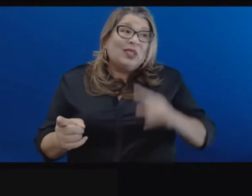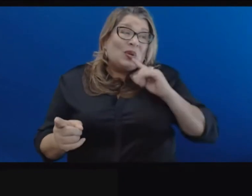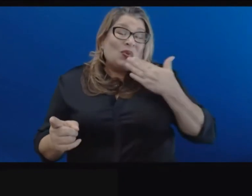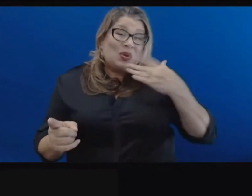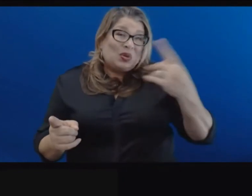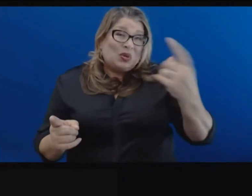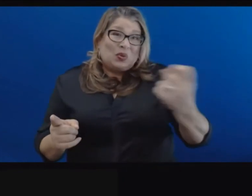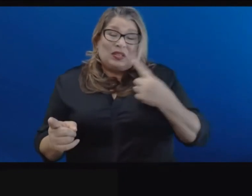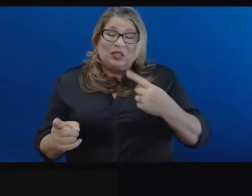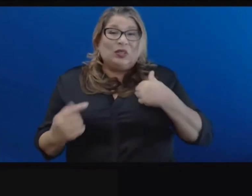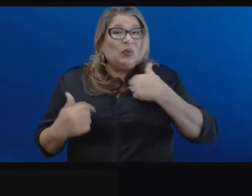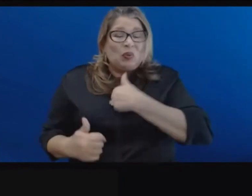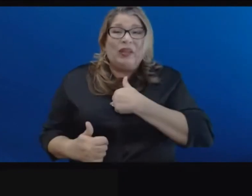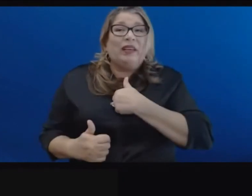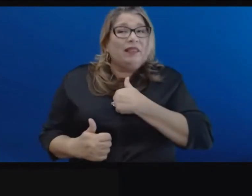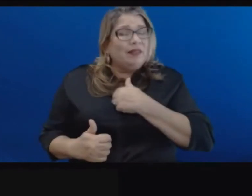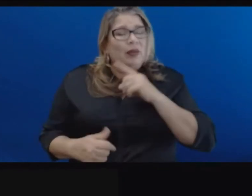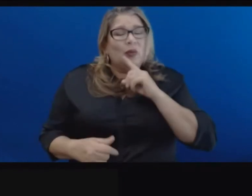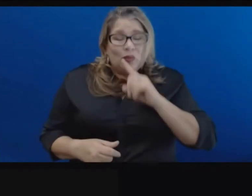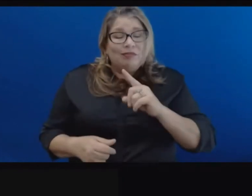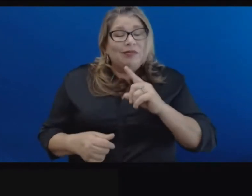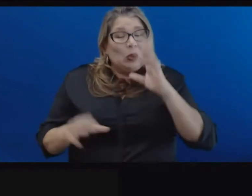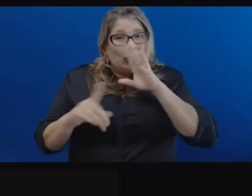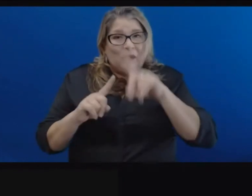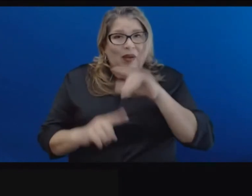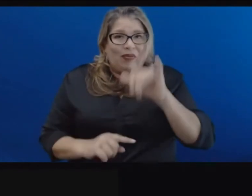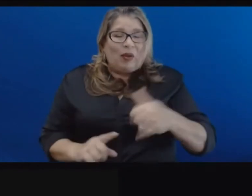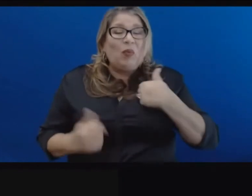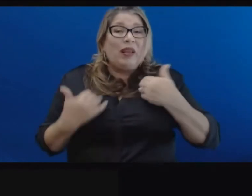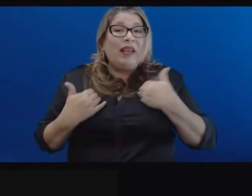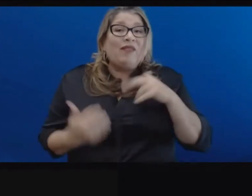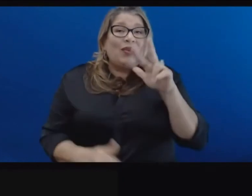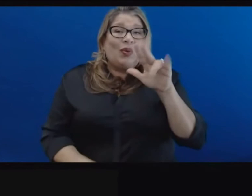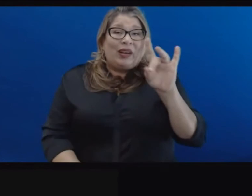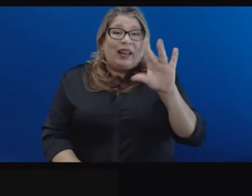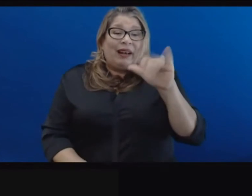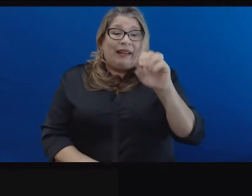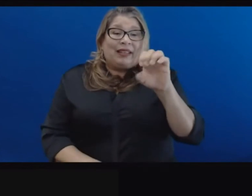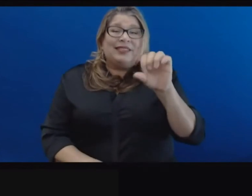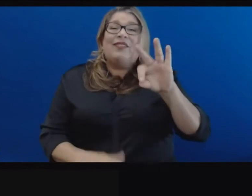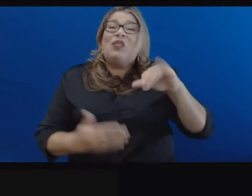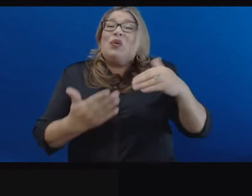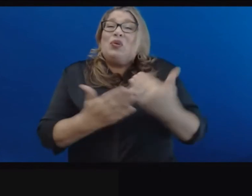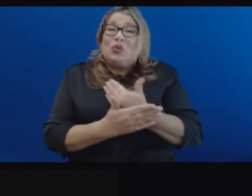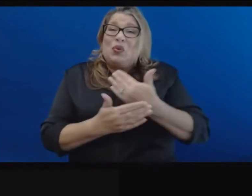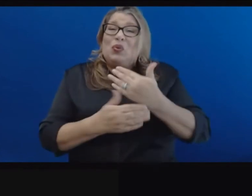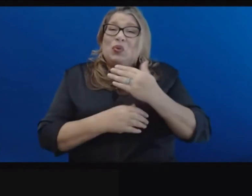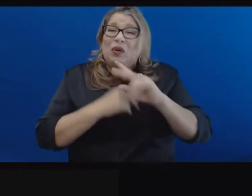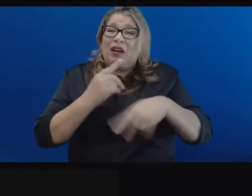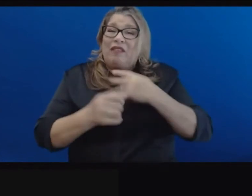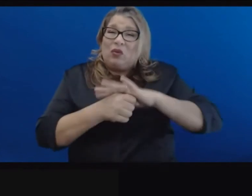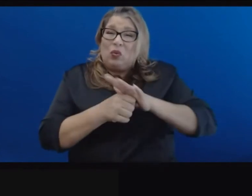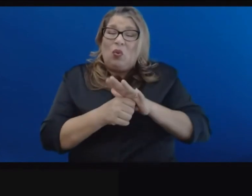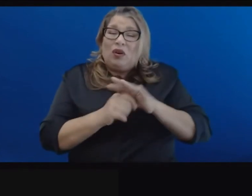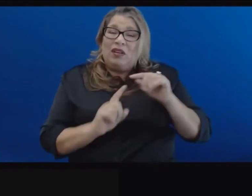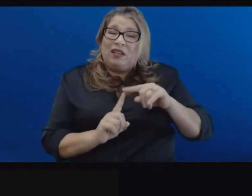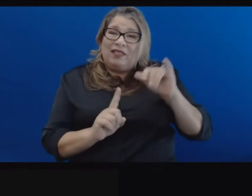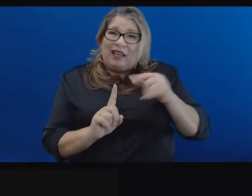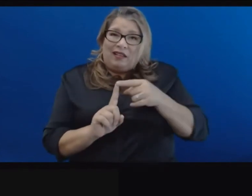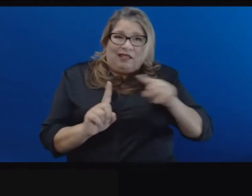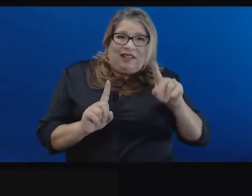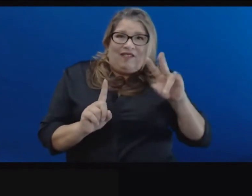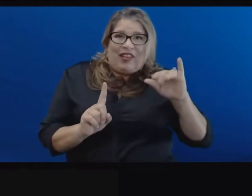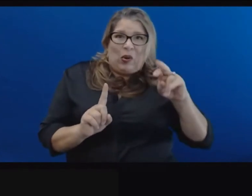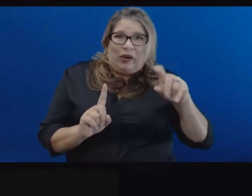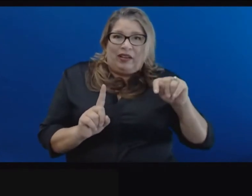38 confirmed cases, many of them linked in Southern California, San Diego, and San Bernardino. I think we're continuing